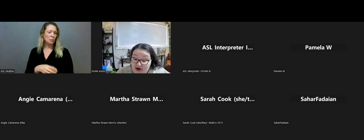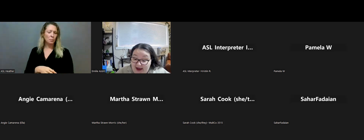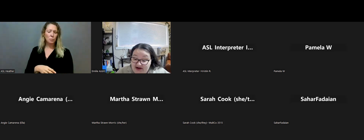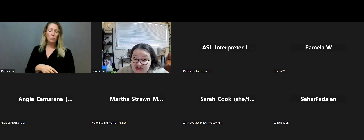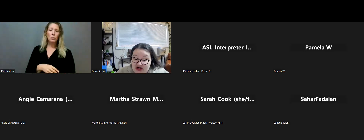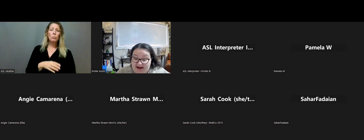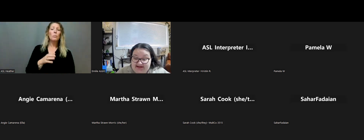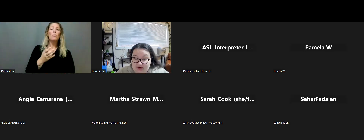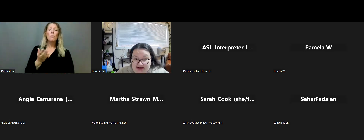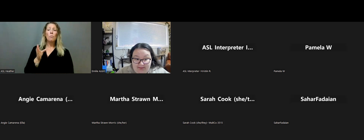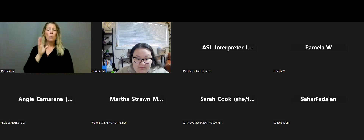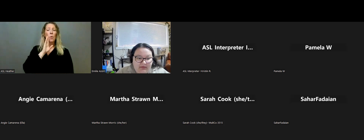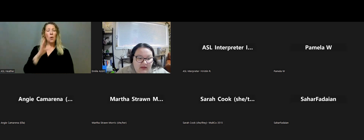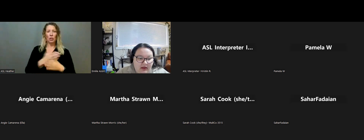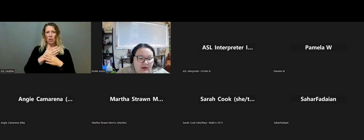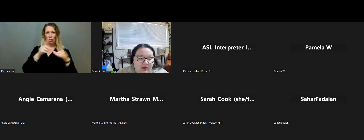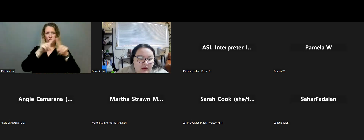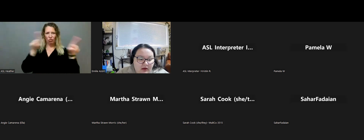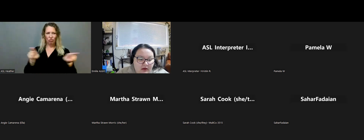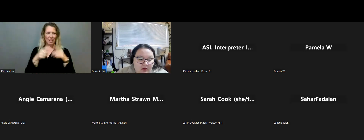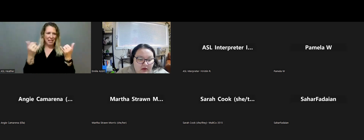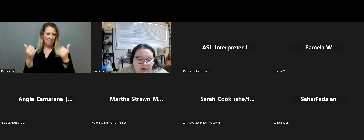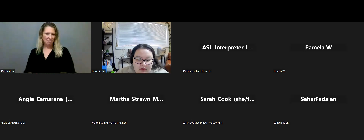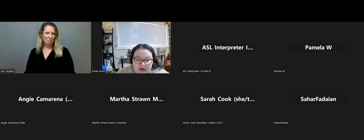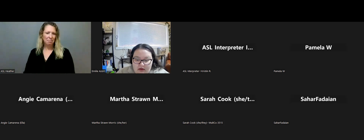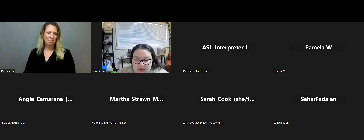But let me go ahead and share my screen.